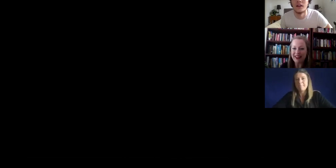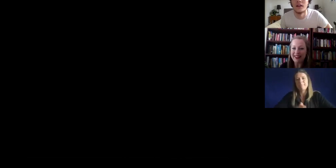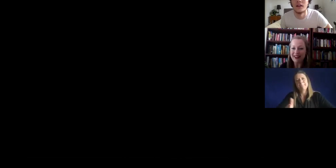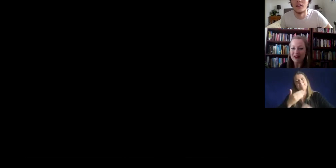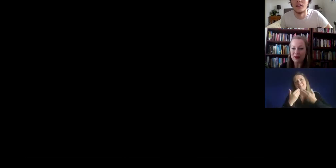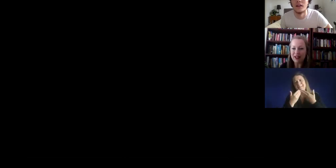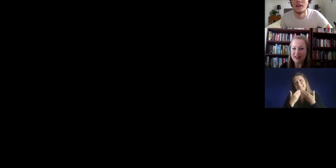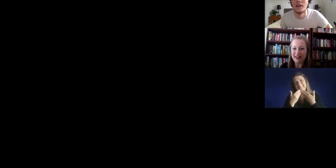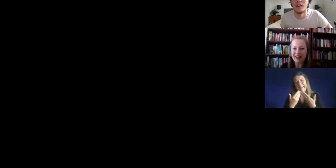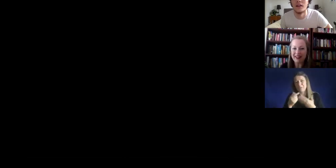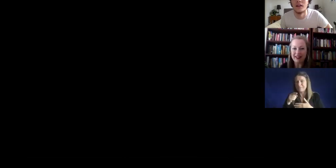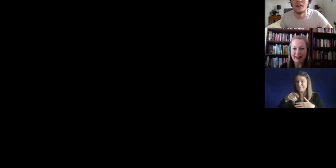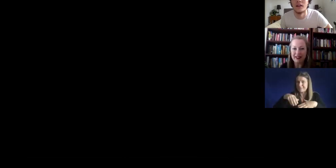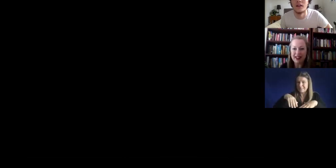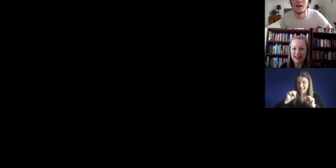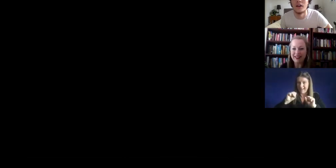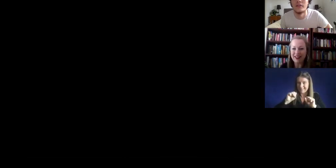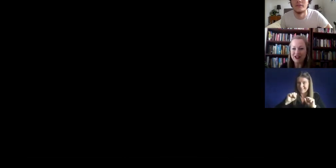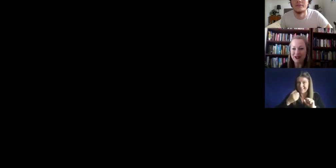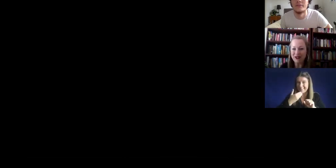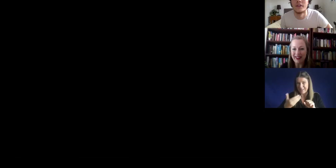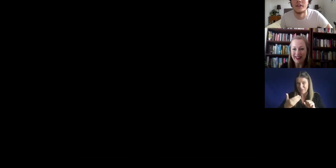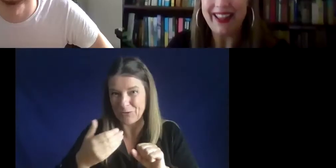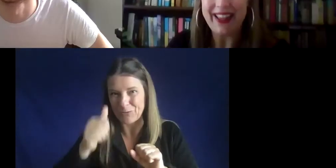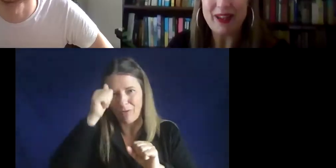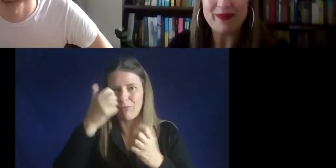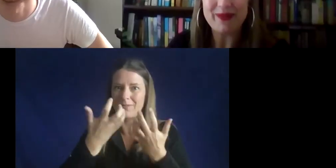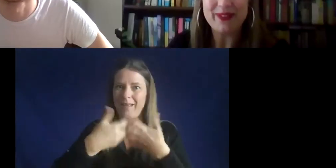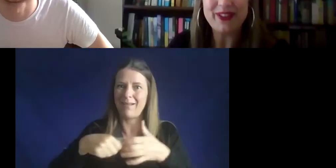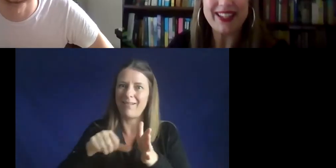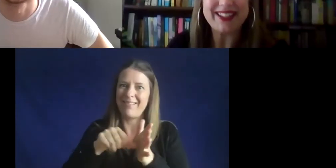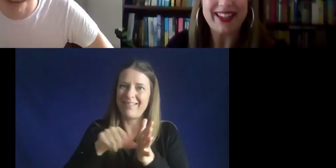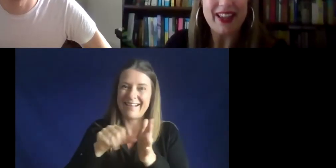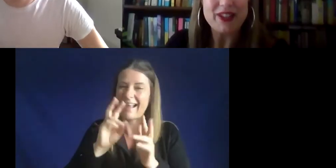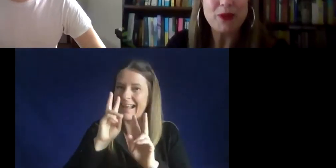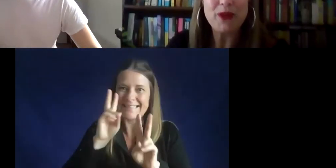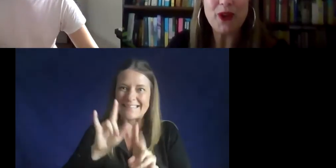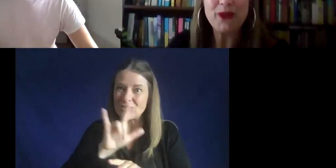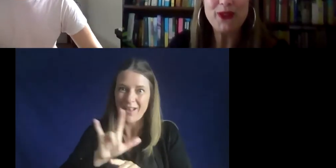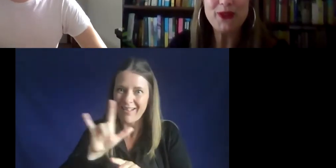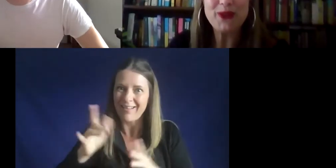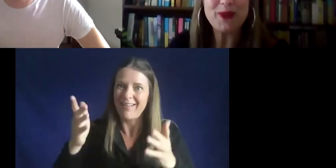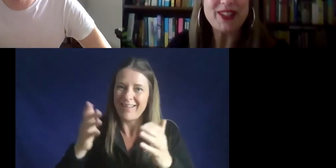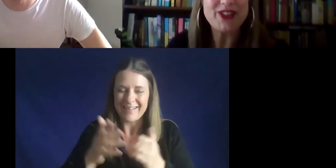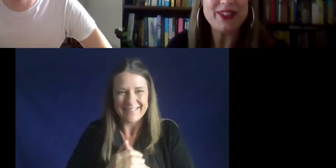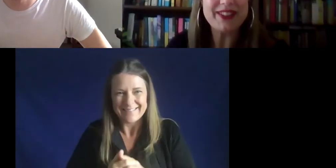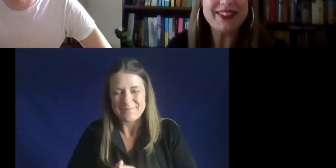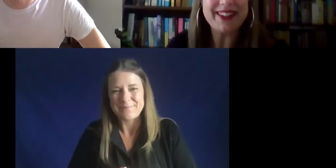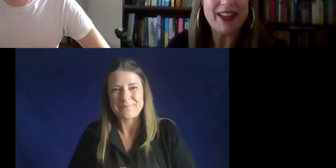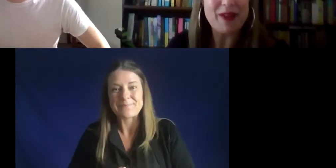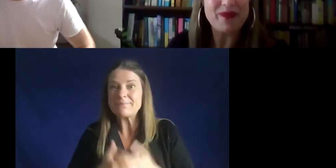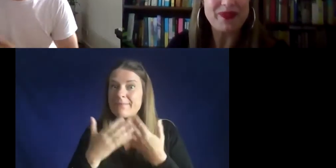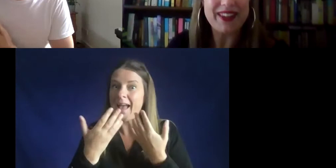to start again there after we had a little technical hitch. So great. So we've got a few